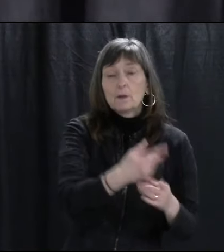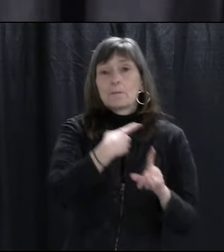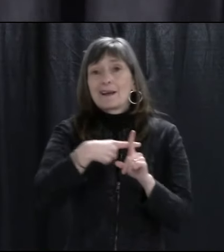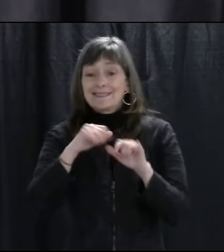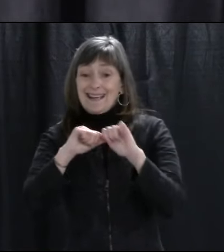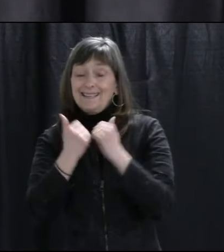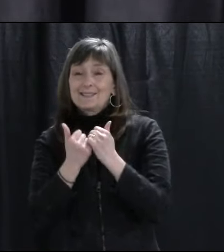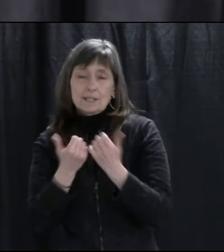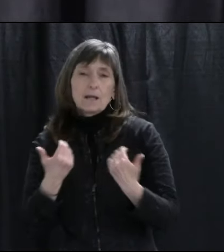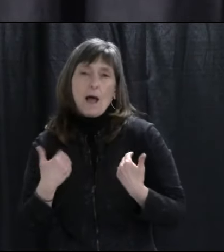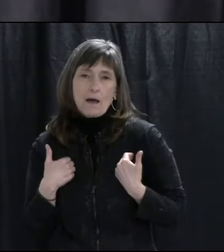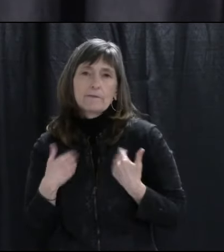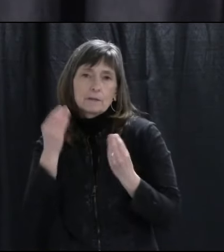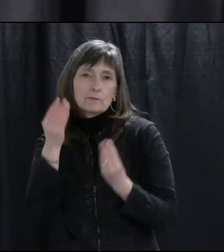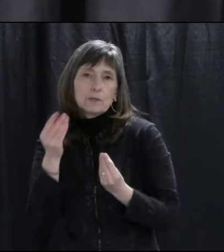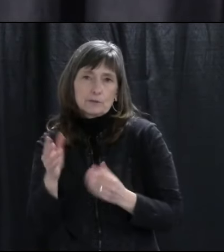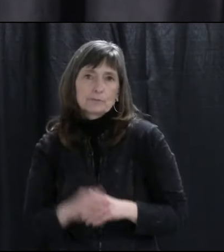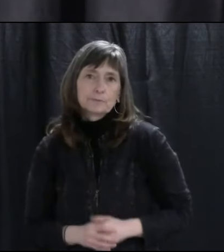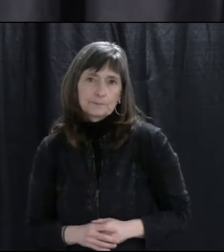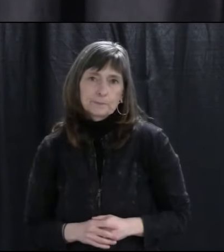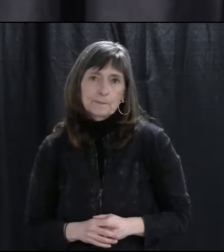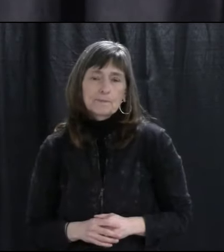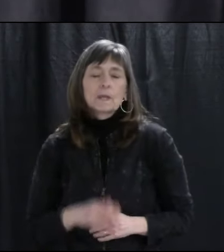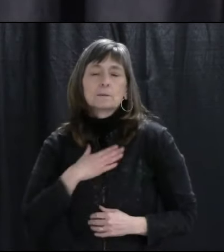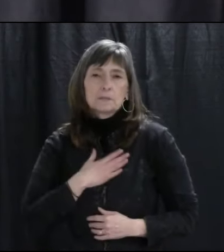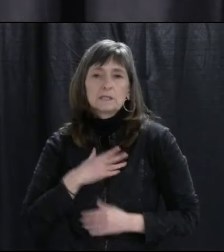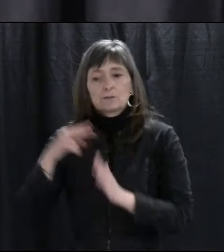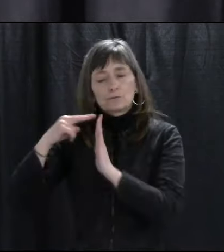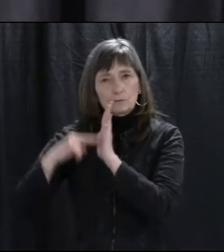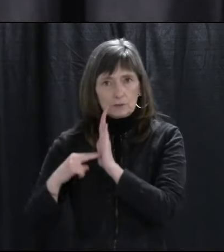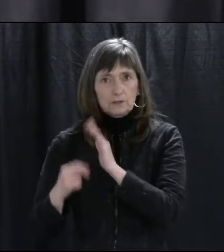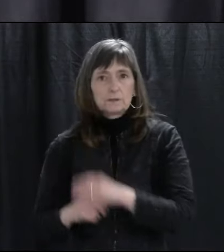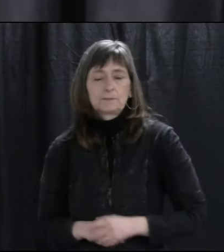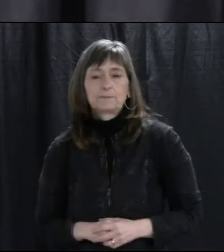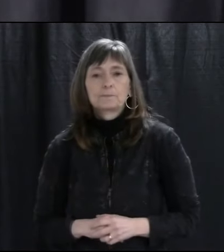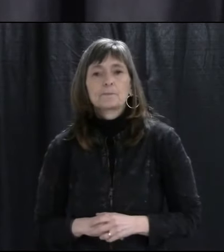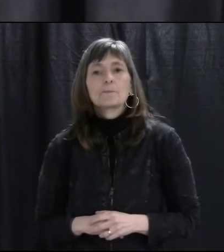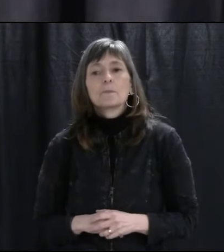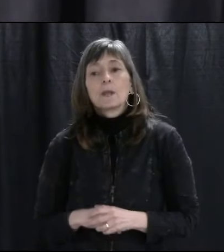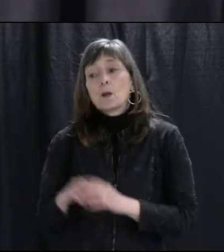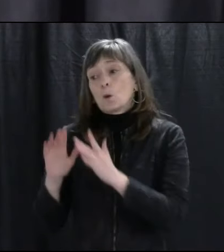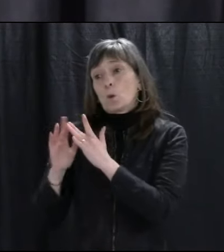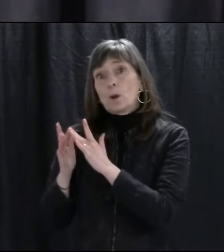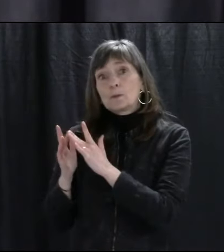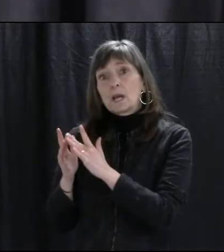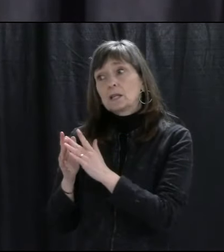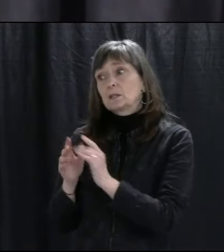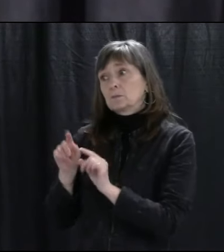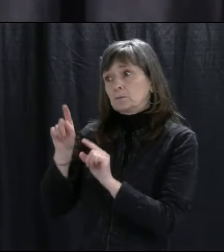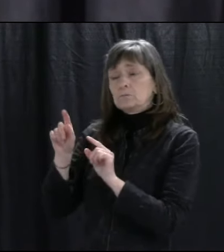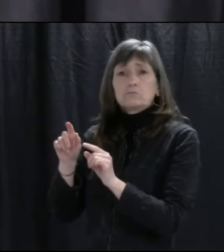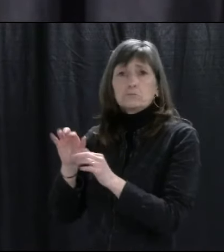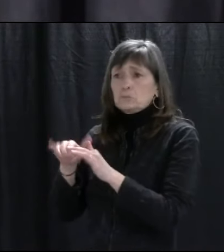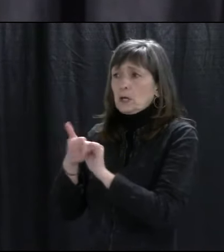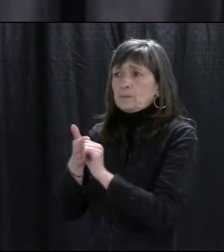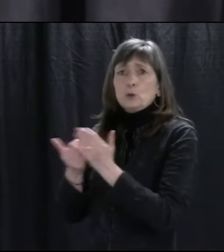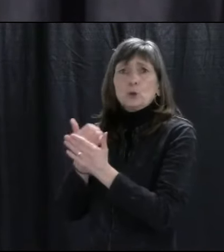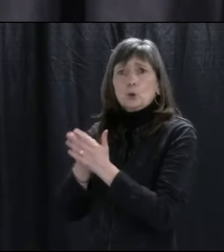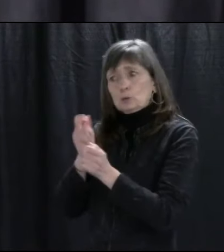information for you. We would encourage for you to use the website. This information is updated